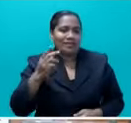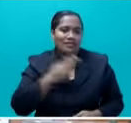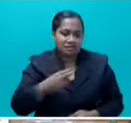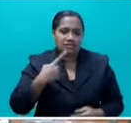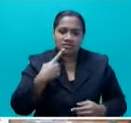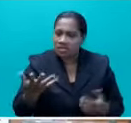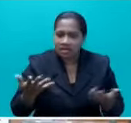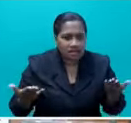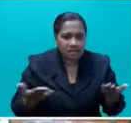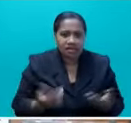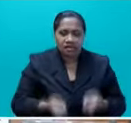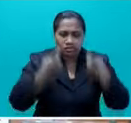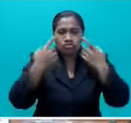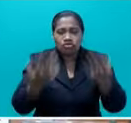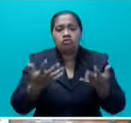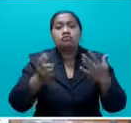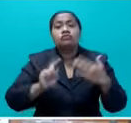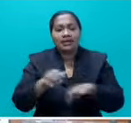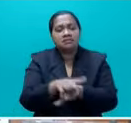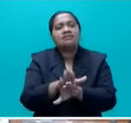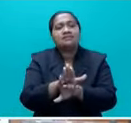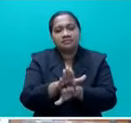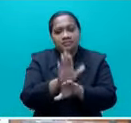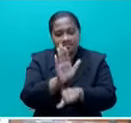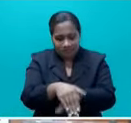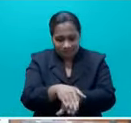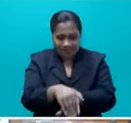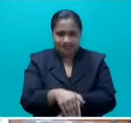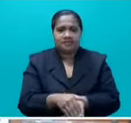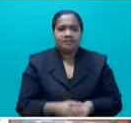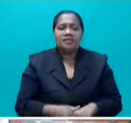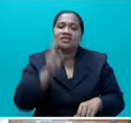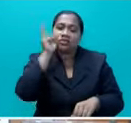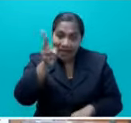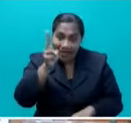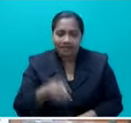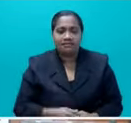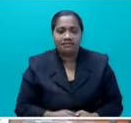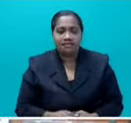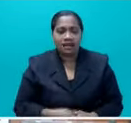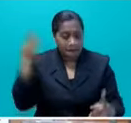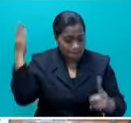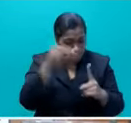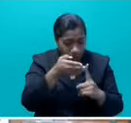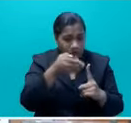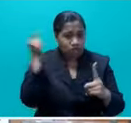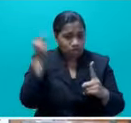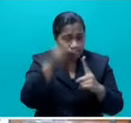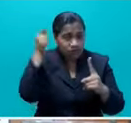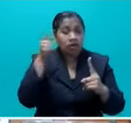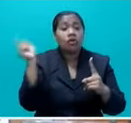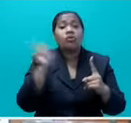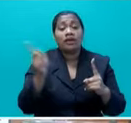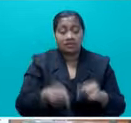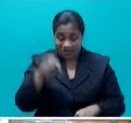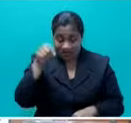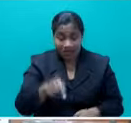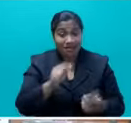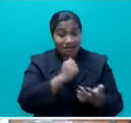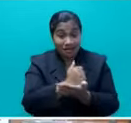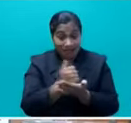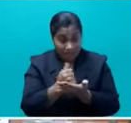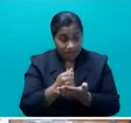sir. So, Mr. Speaker, sir, I get back again to the point, and the point is that this act is